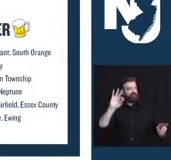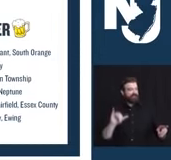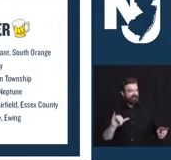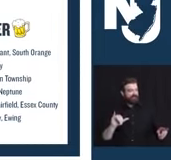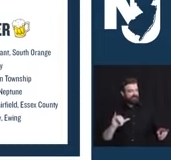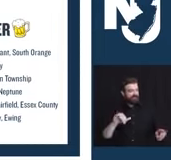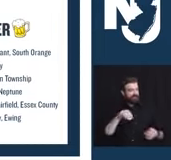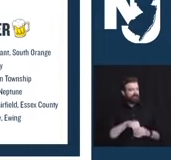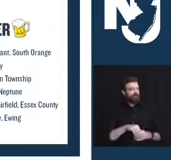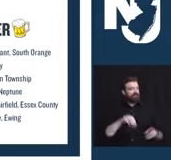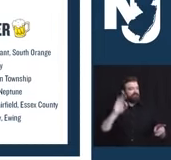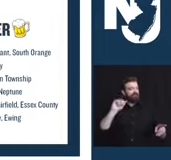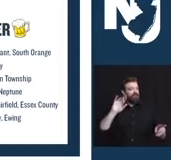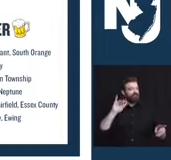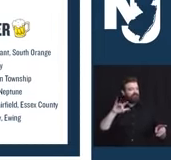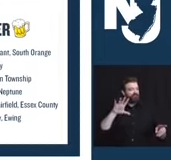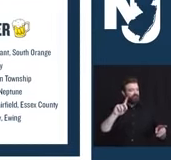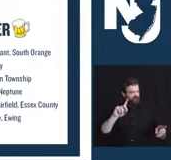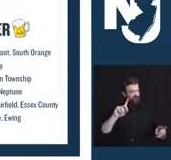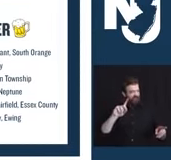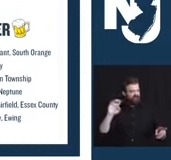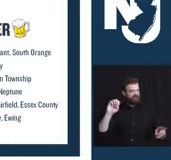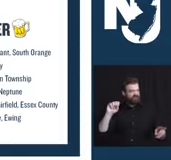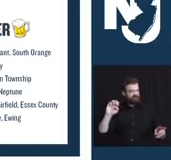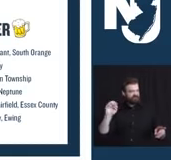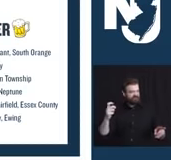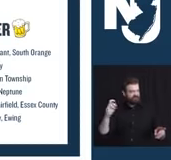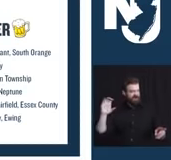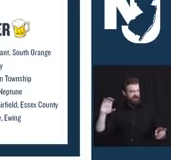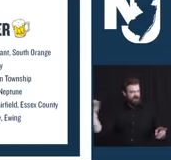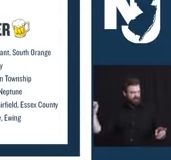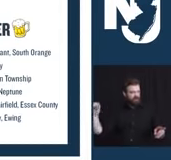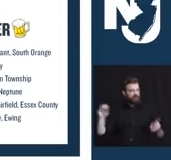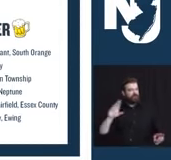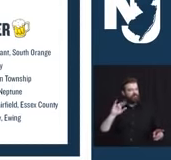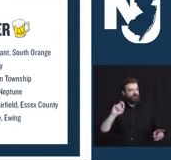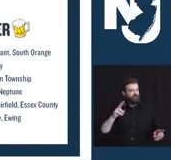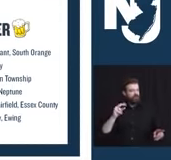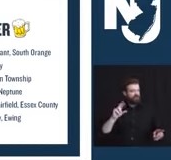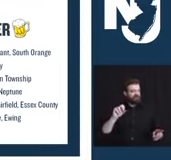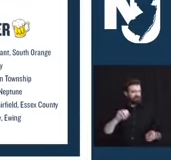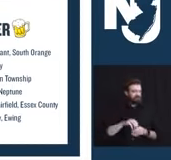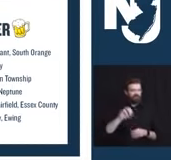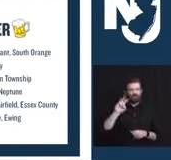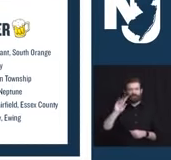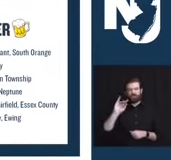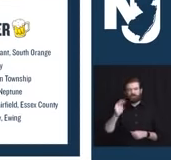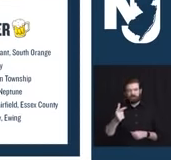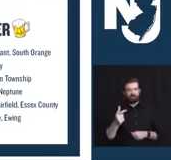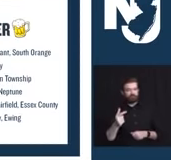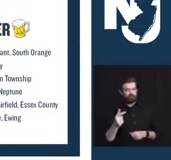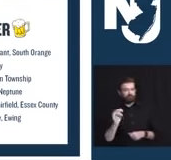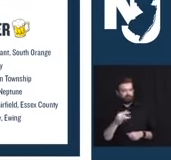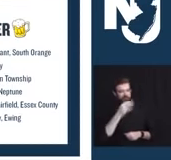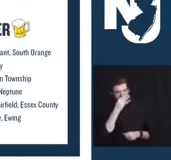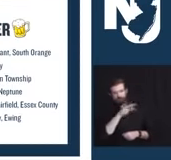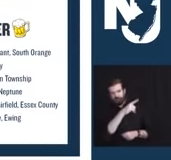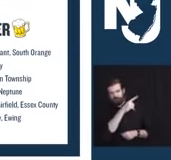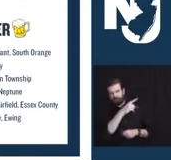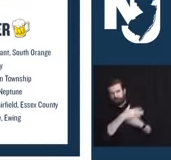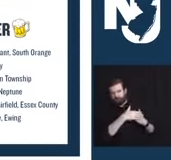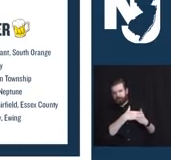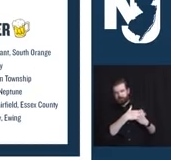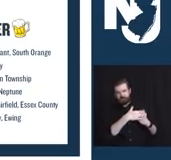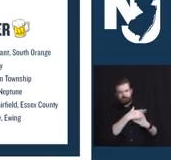Brewing Company in Fairfield in Essex County, and River Horse Brewing Company right down the road here in Ewing. Again,